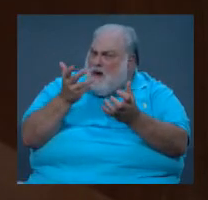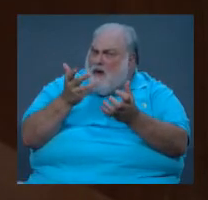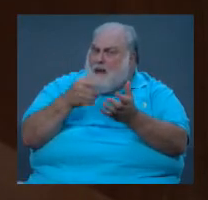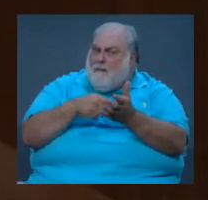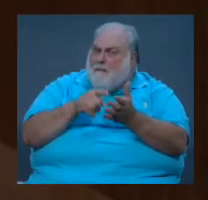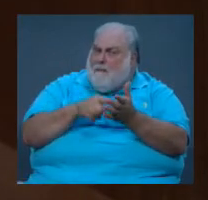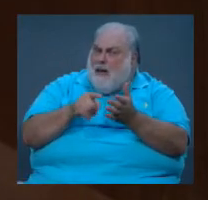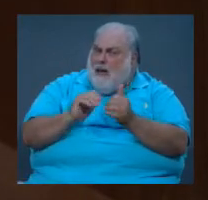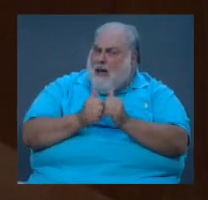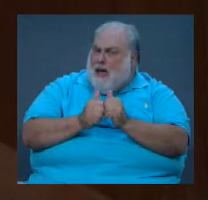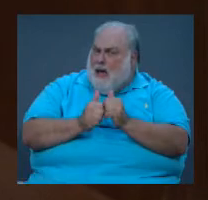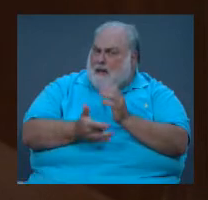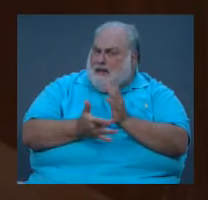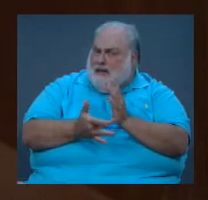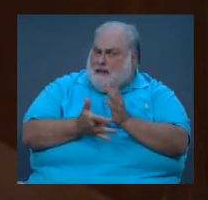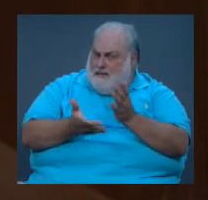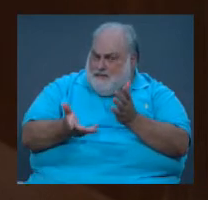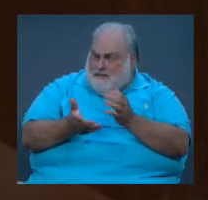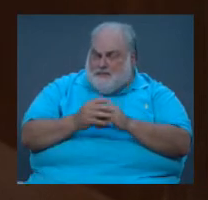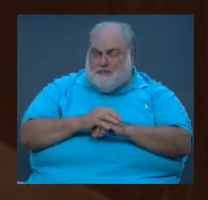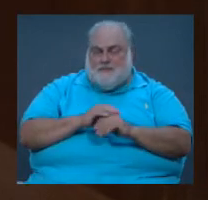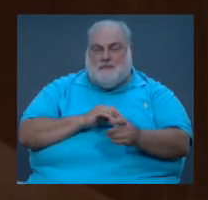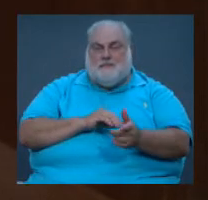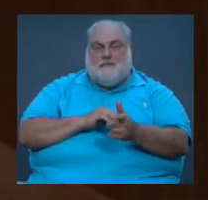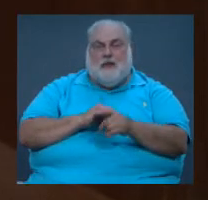please. All right, Mr. Lowe.